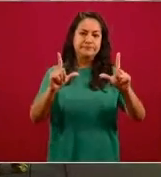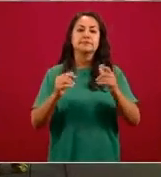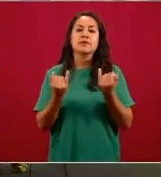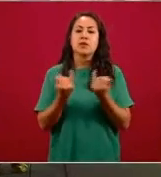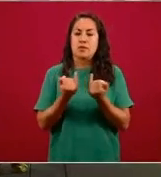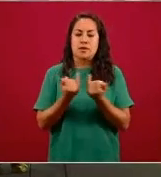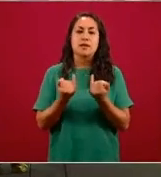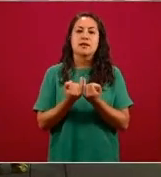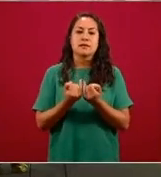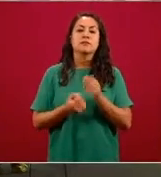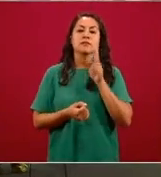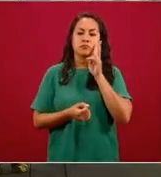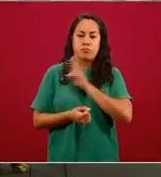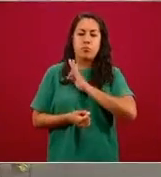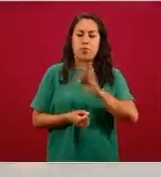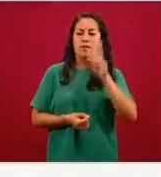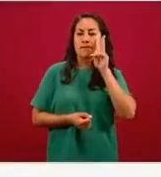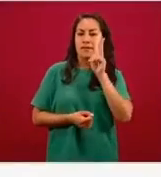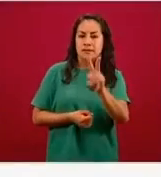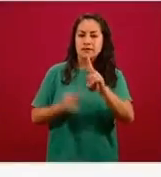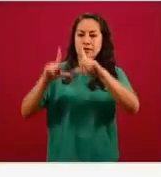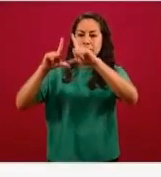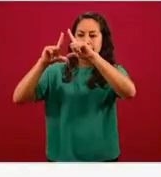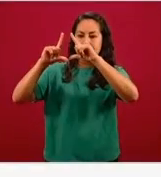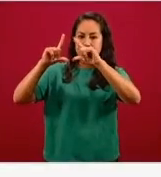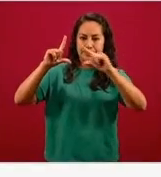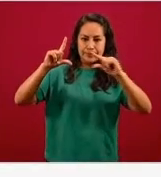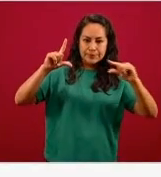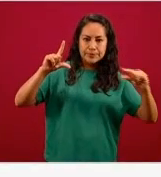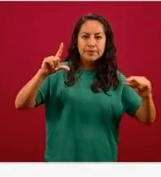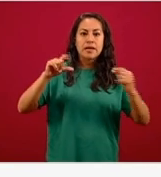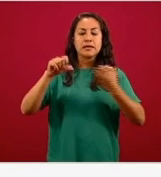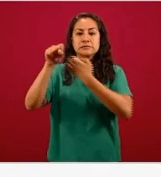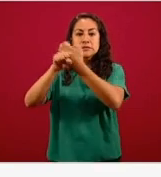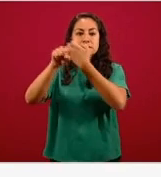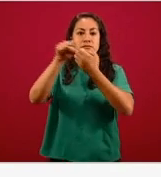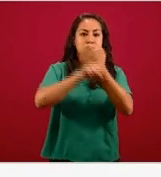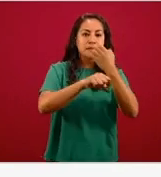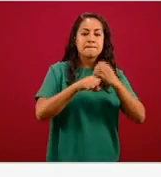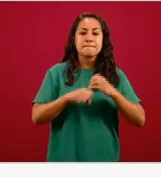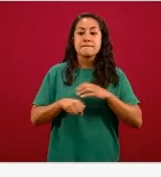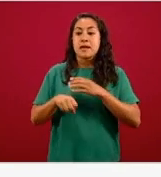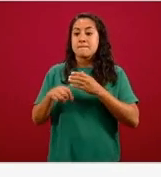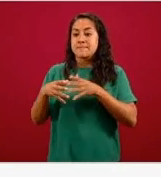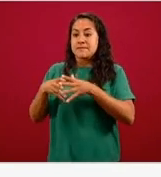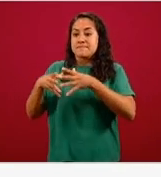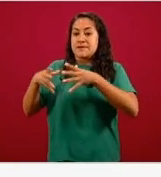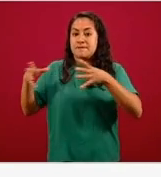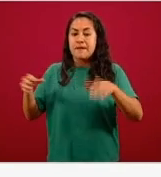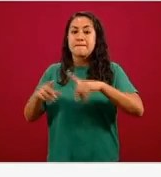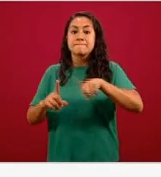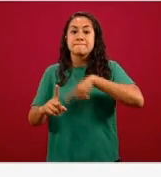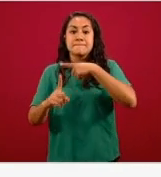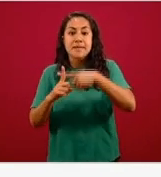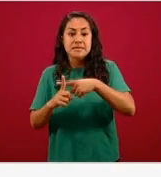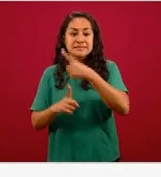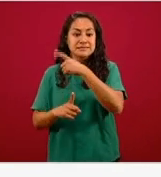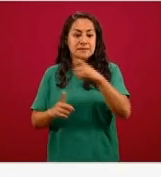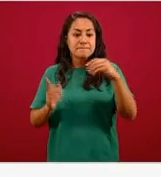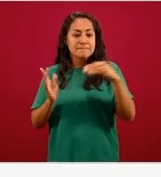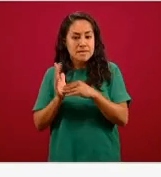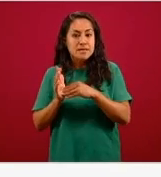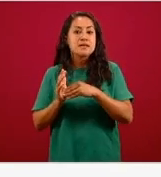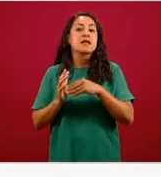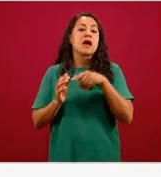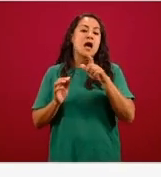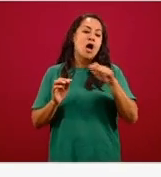The same distribution appears now in the form of a bar graph, and we can see which states have